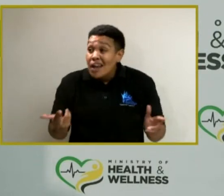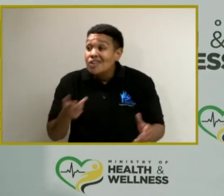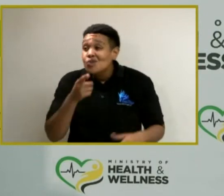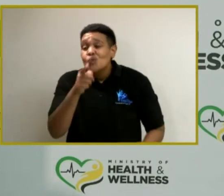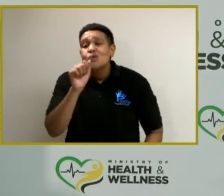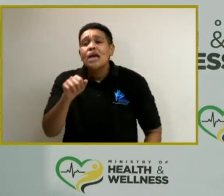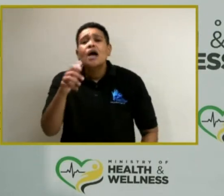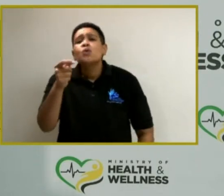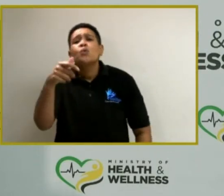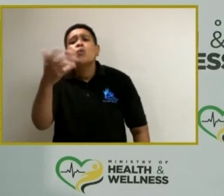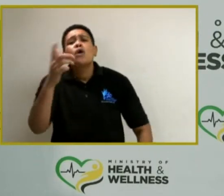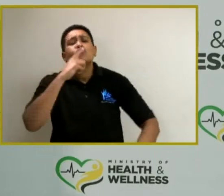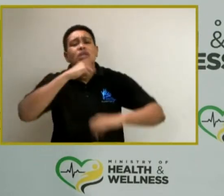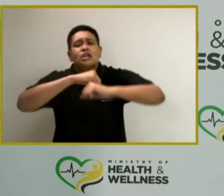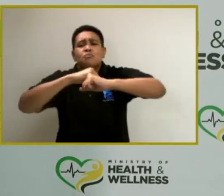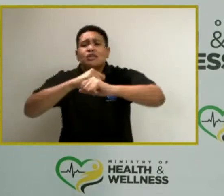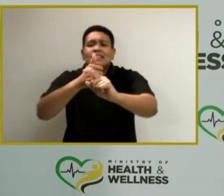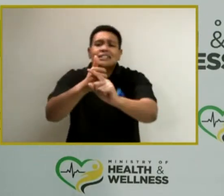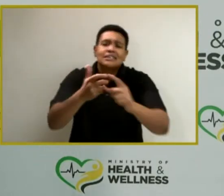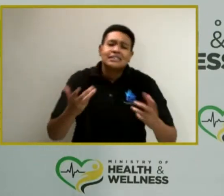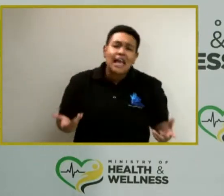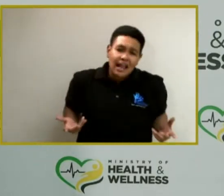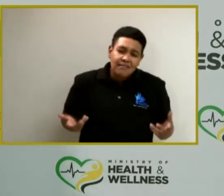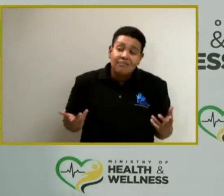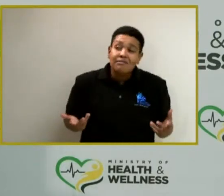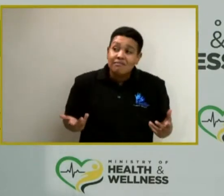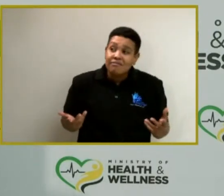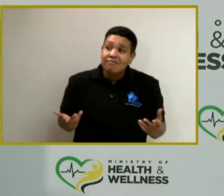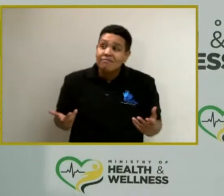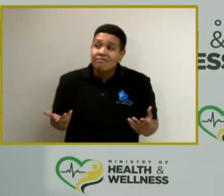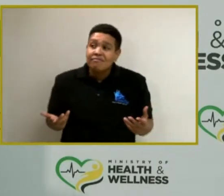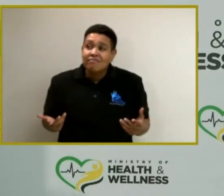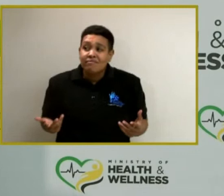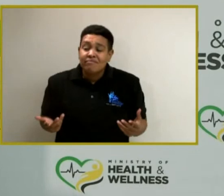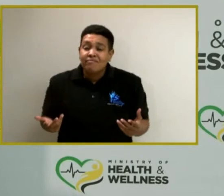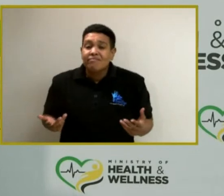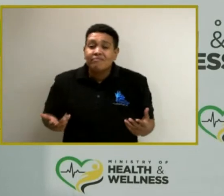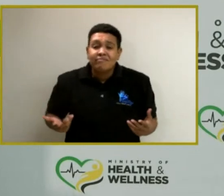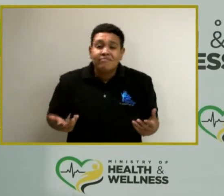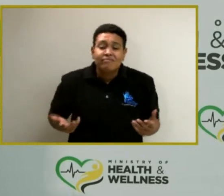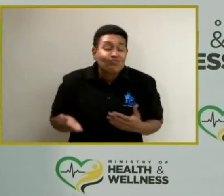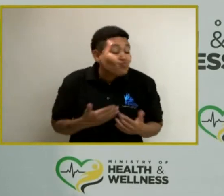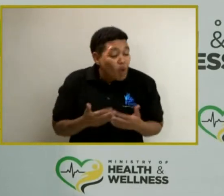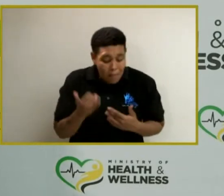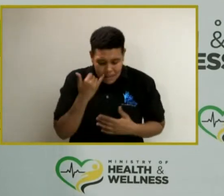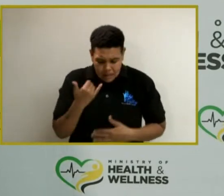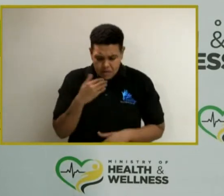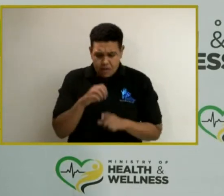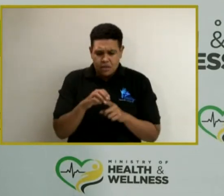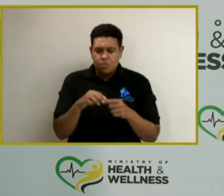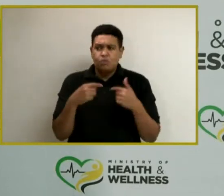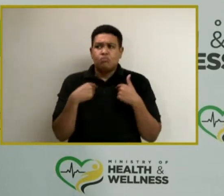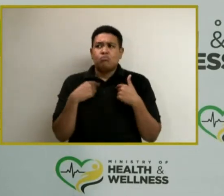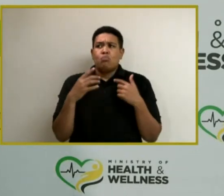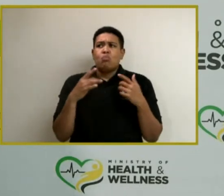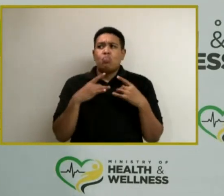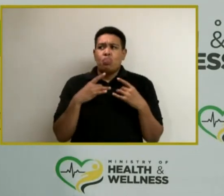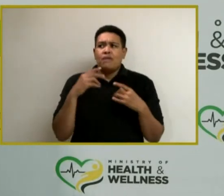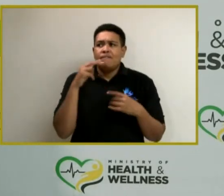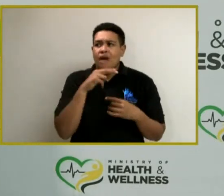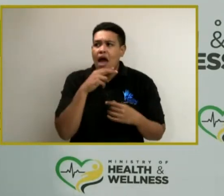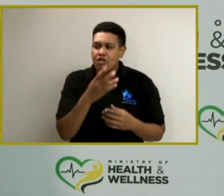can protect yourself even if you are exposed to the virus.